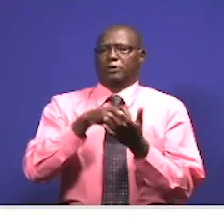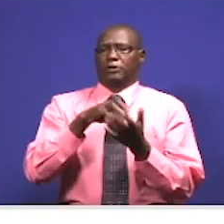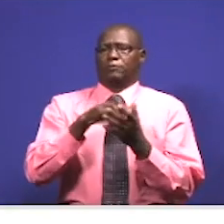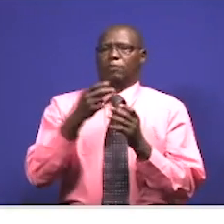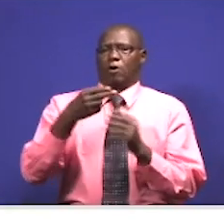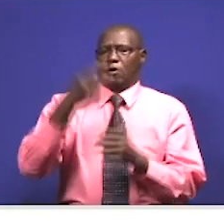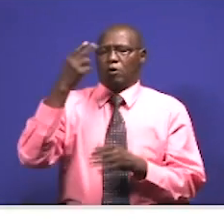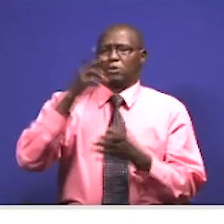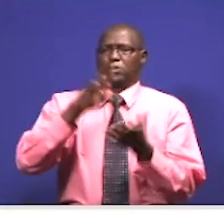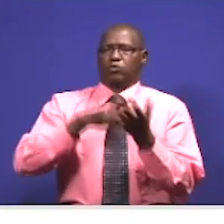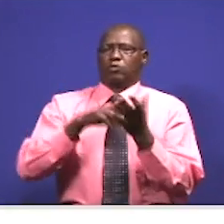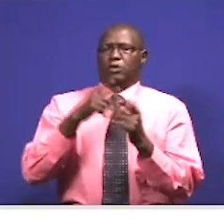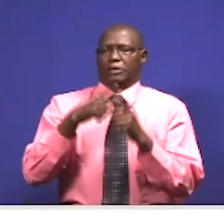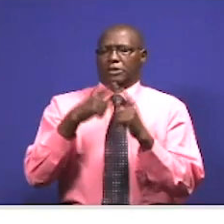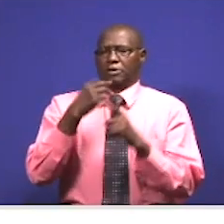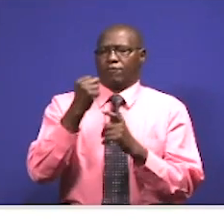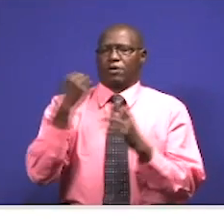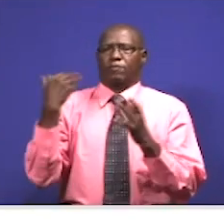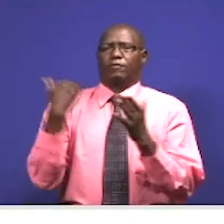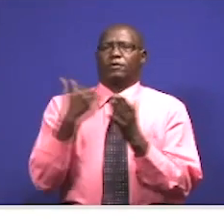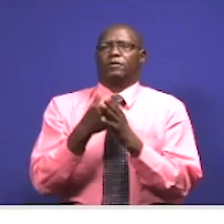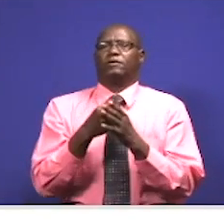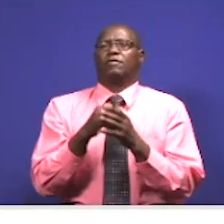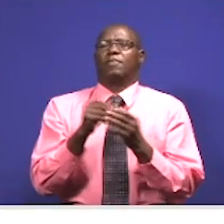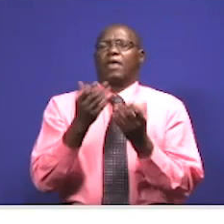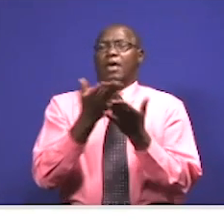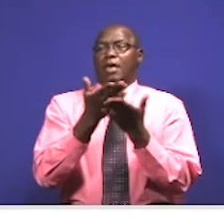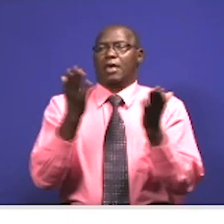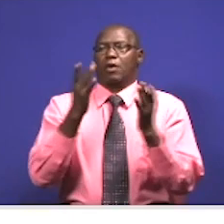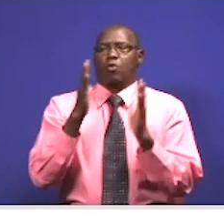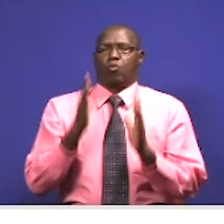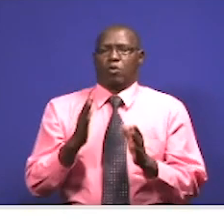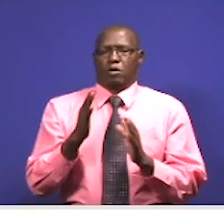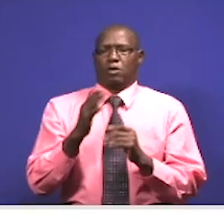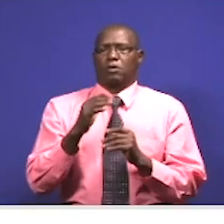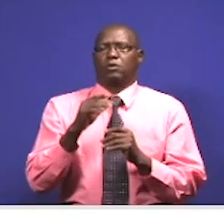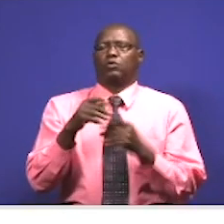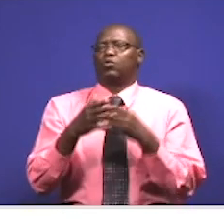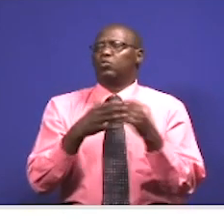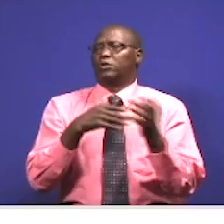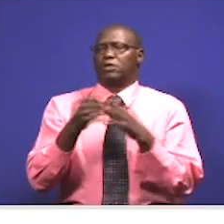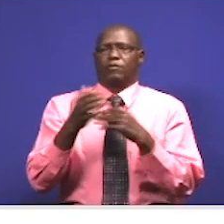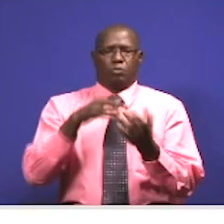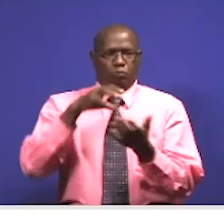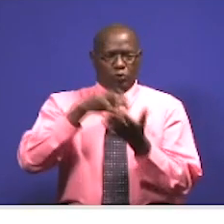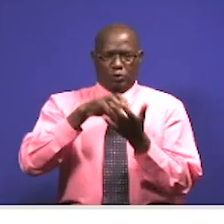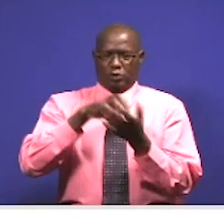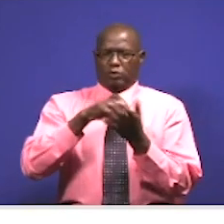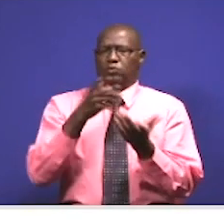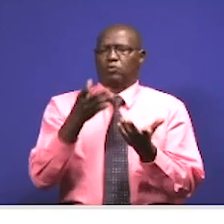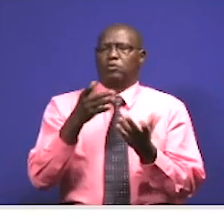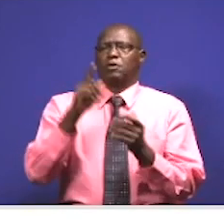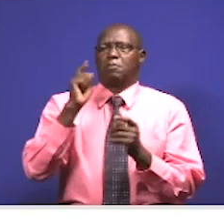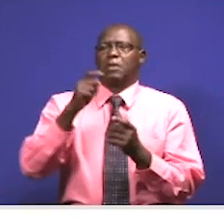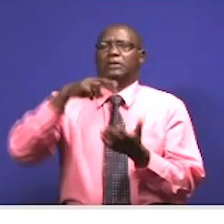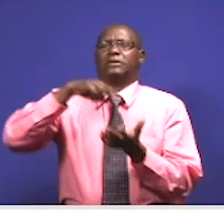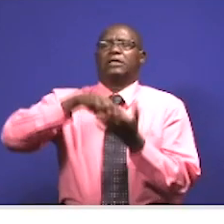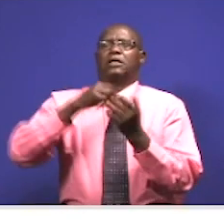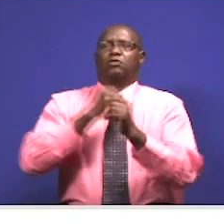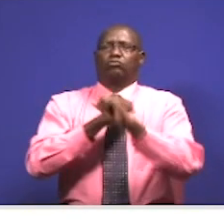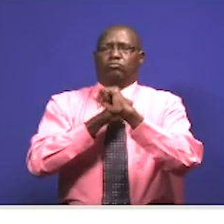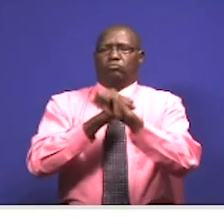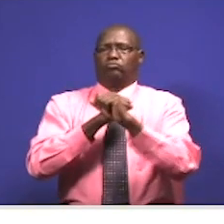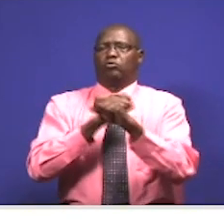in the past 5 years. Anybody, whichever position you hold in the media space, must stand up and protect that press